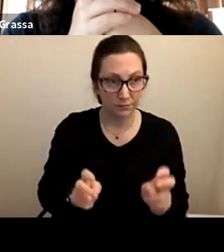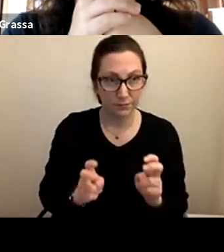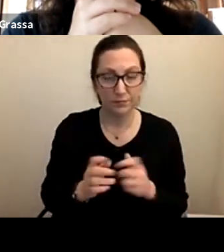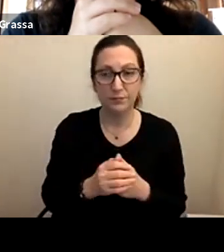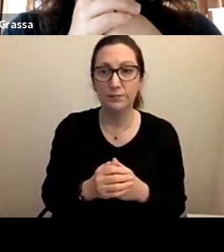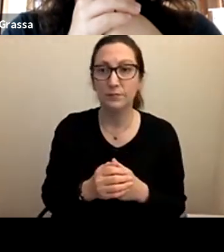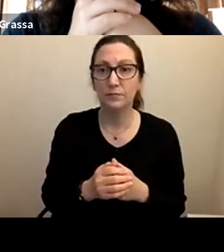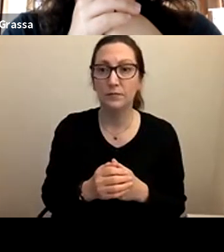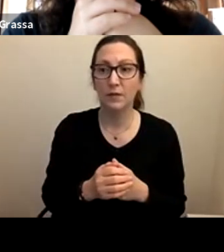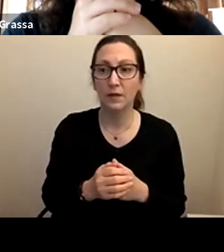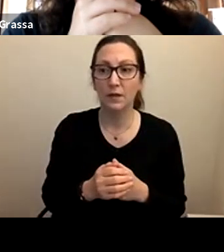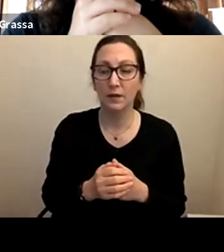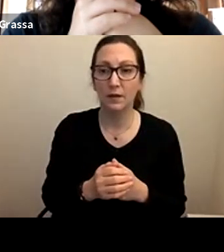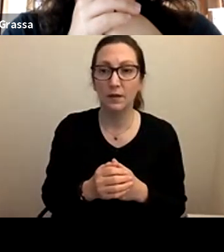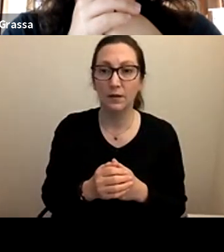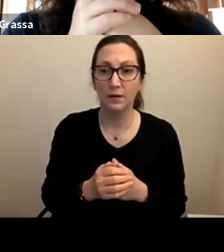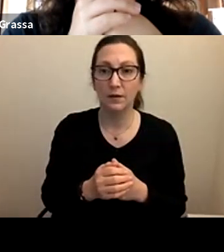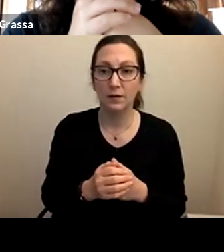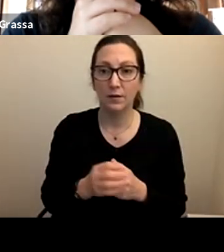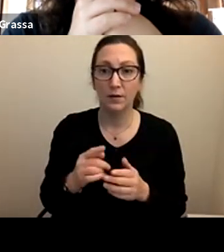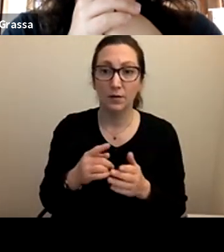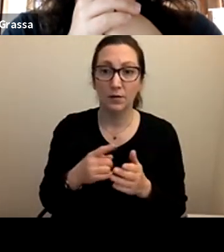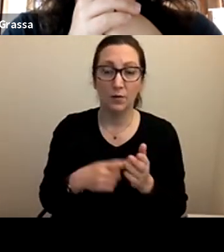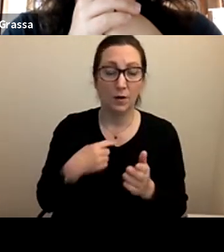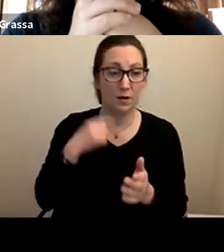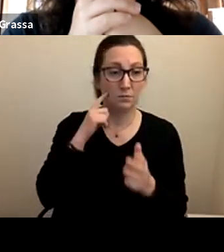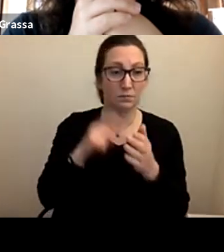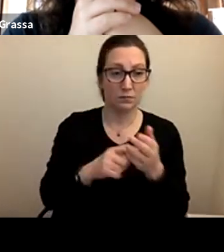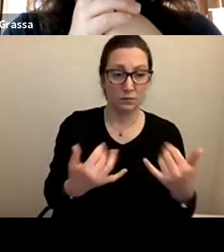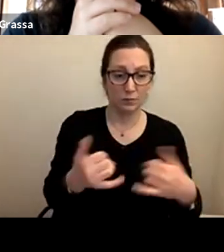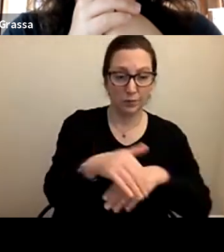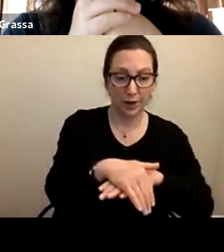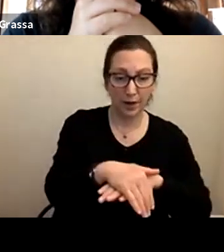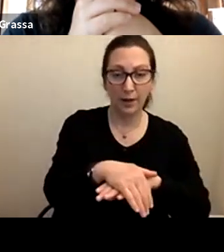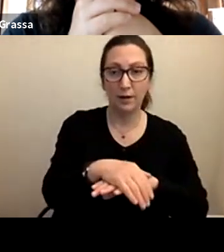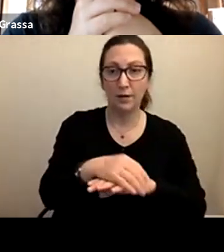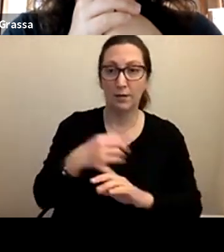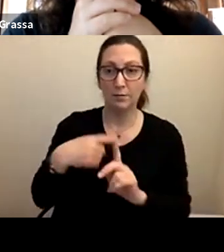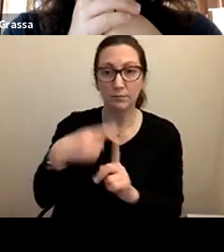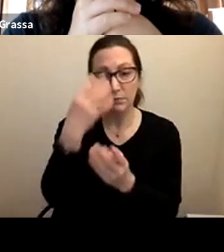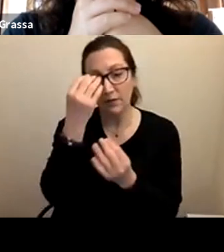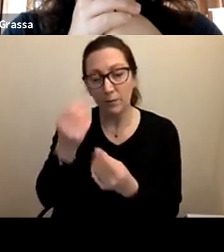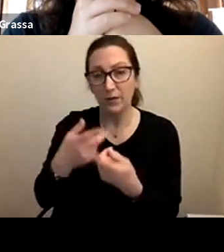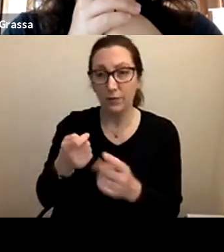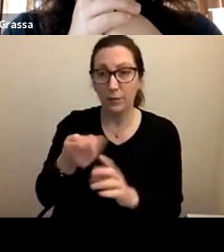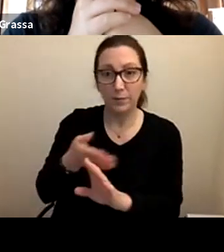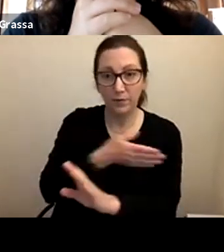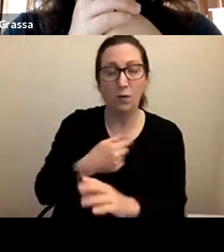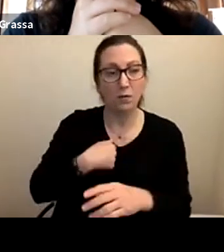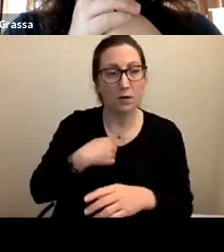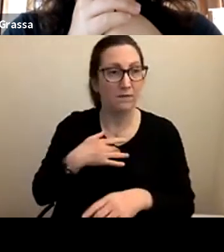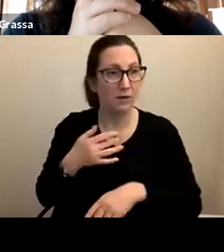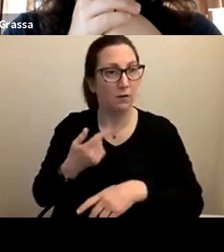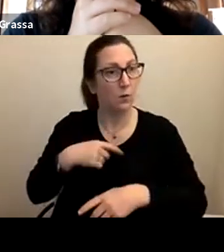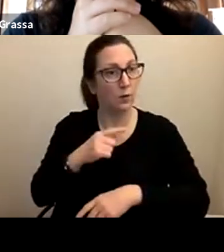I'd like to think that what I've seen this evening, as well as some of the earlier data, that progress has been made.